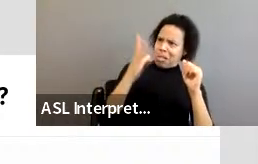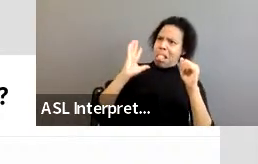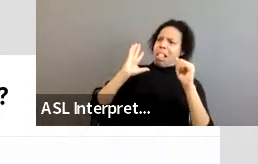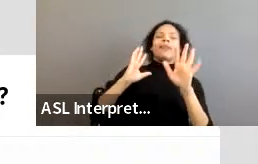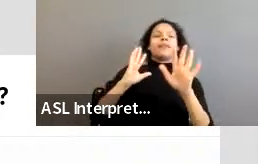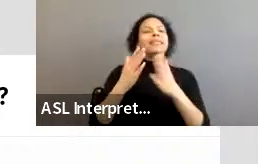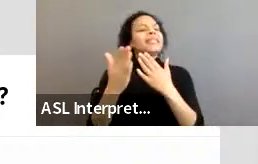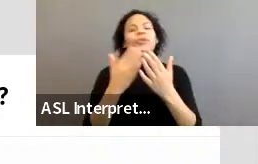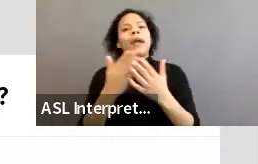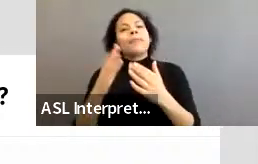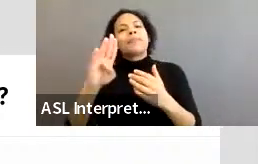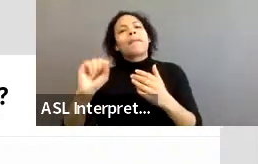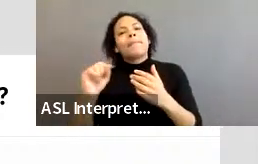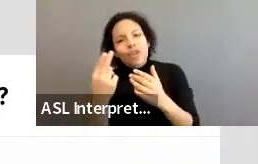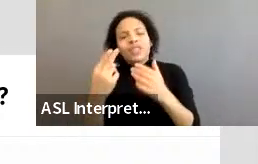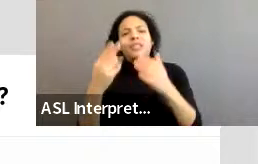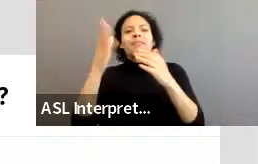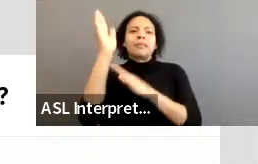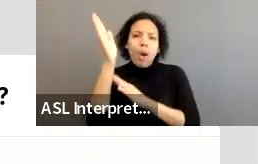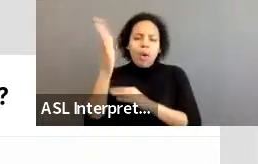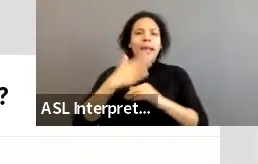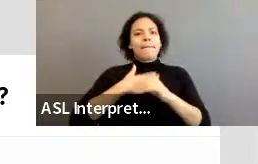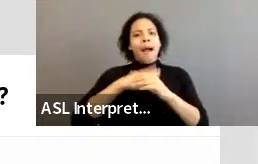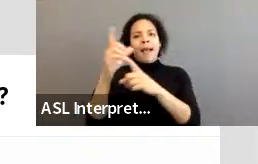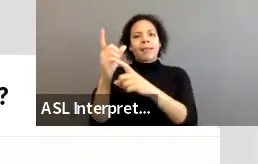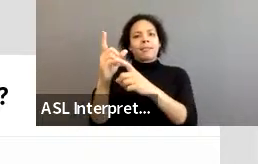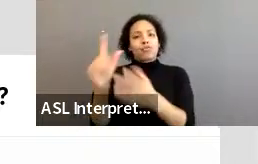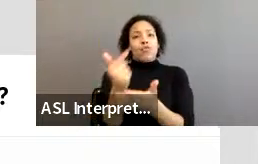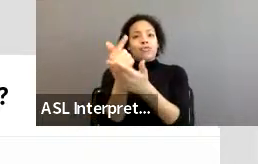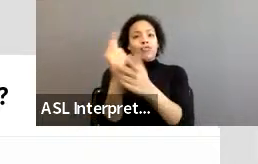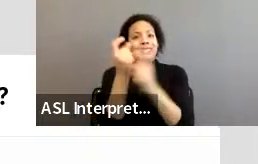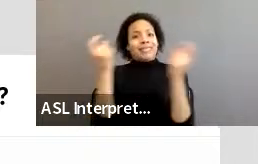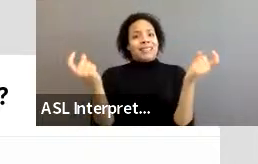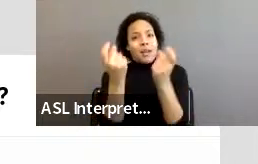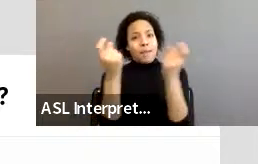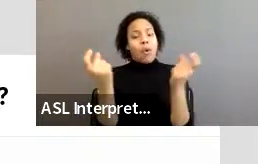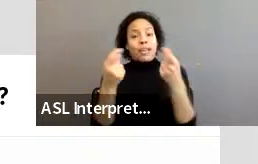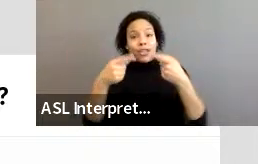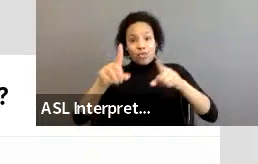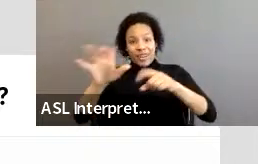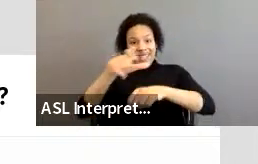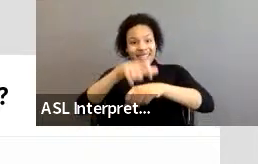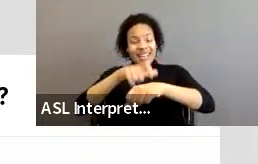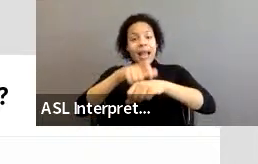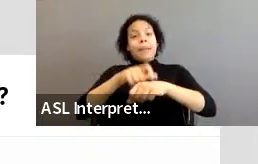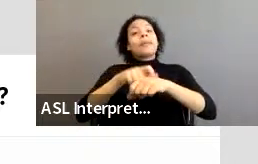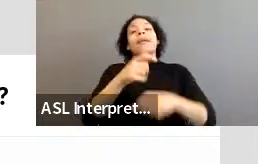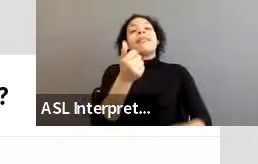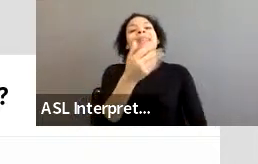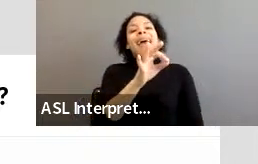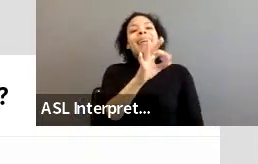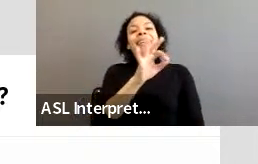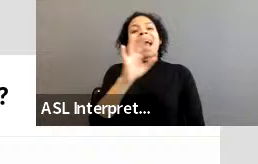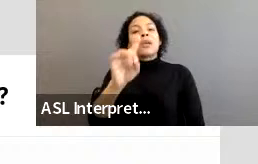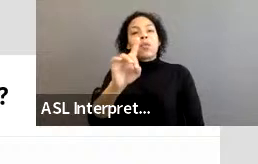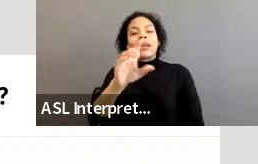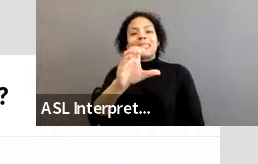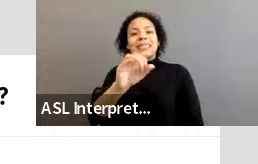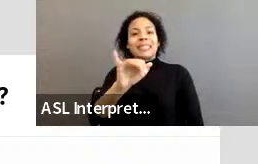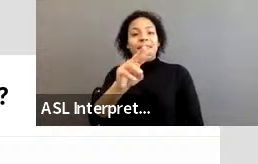in that time in history was the fact that the 1991 Civil Rights Act addendums were not being passed. And